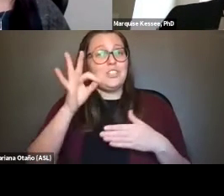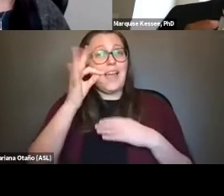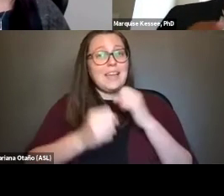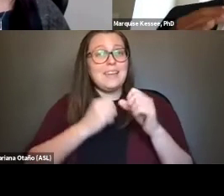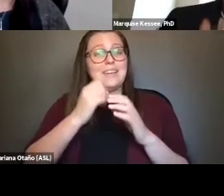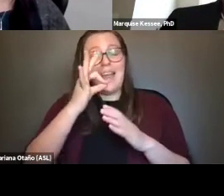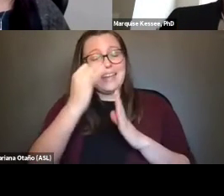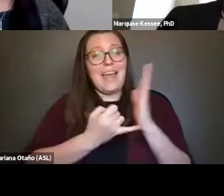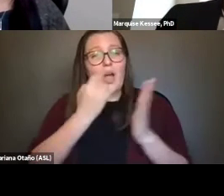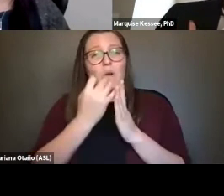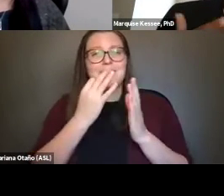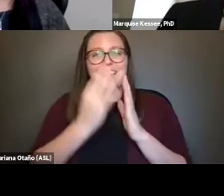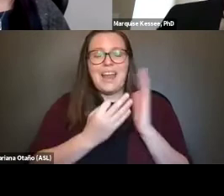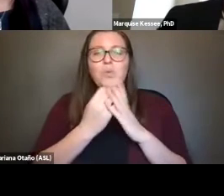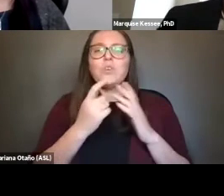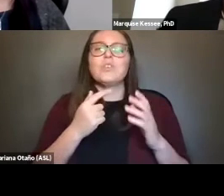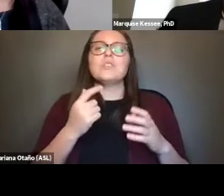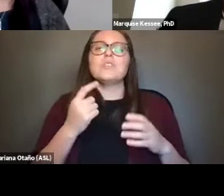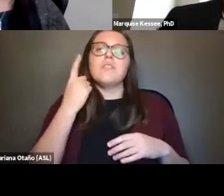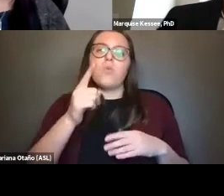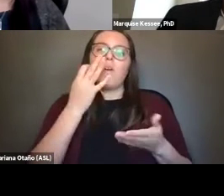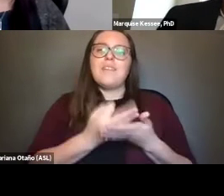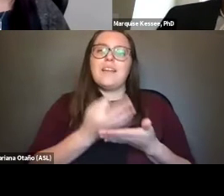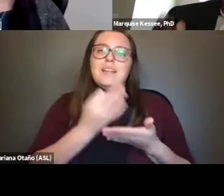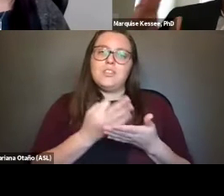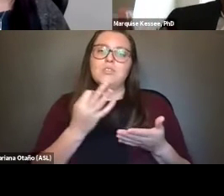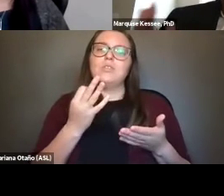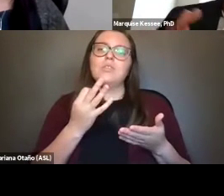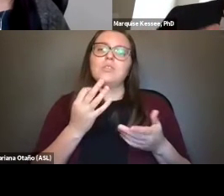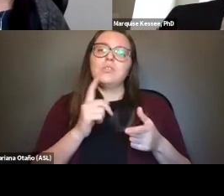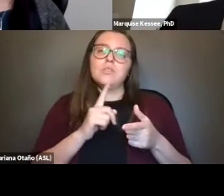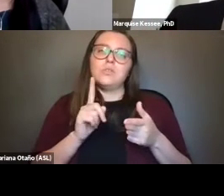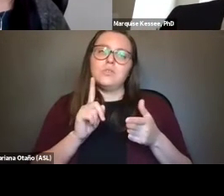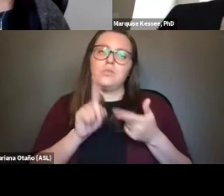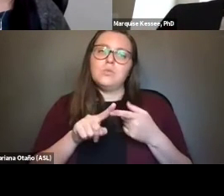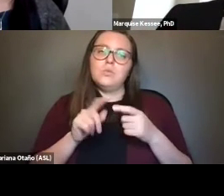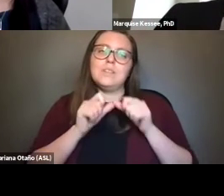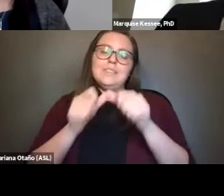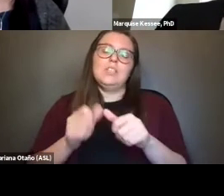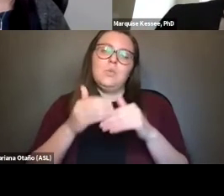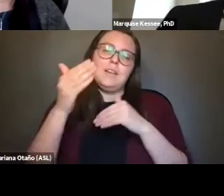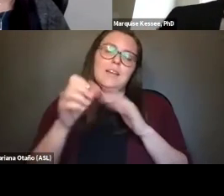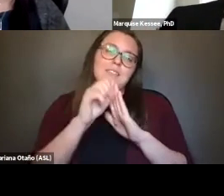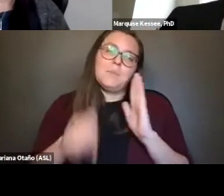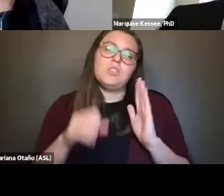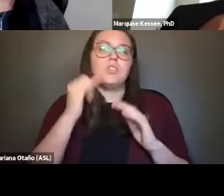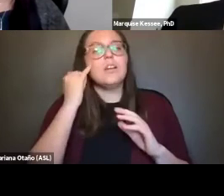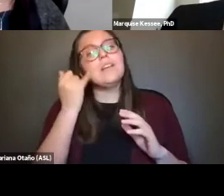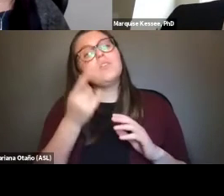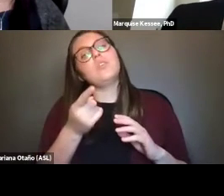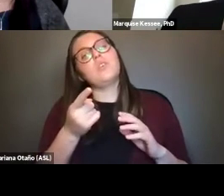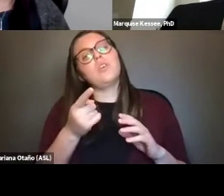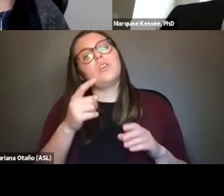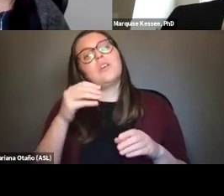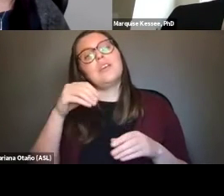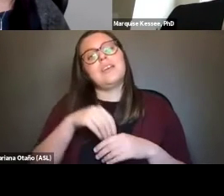order for your money to roll forward the next semester. If you fall to probation, you know, don't panic. You still have